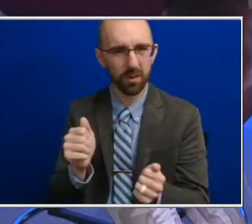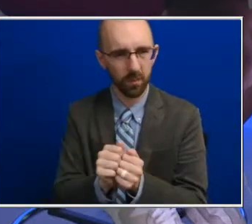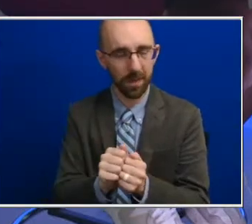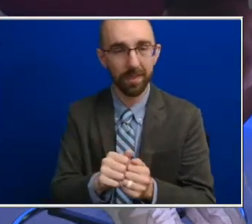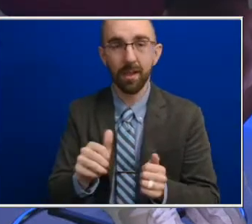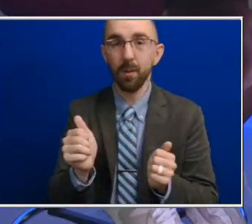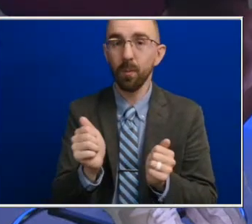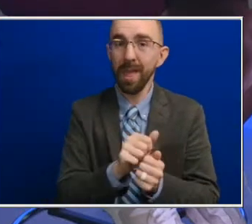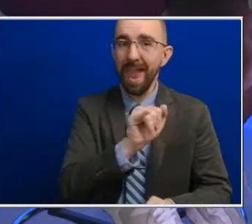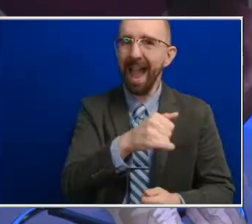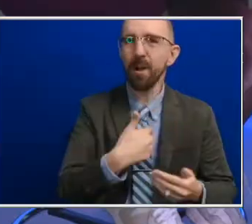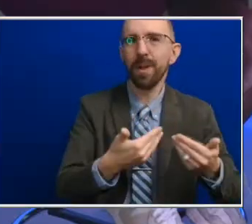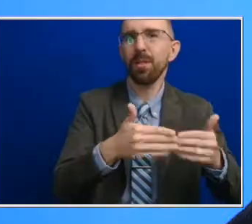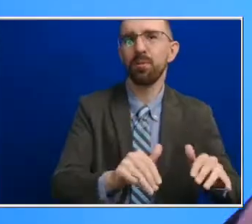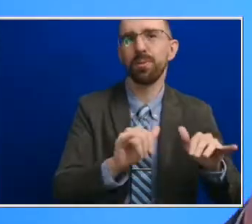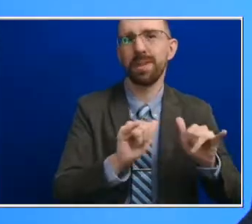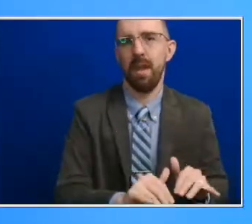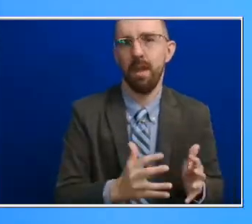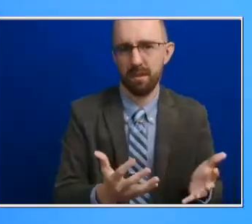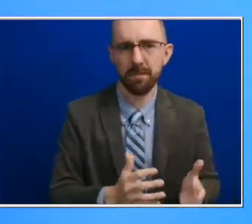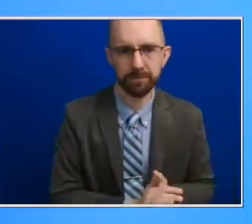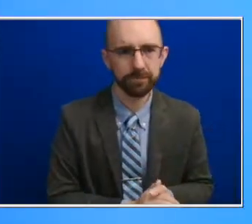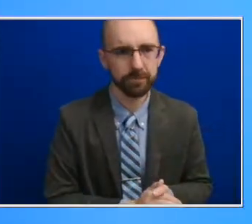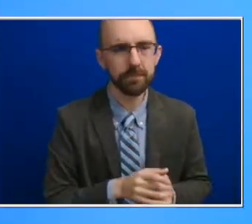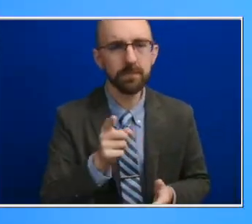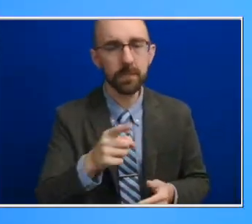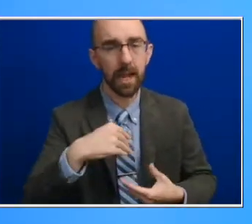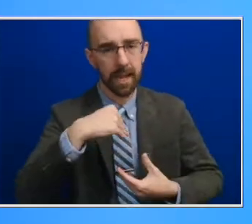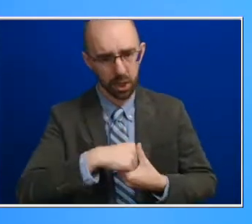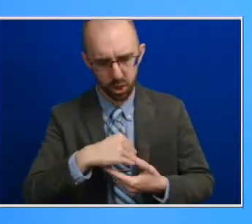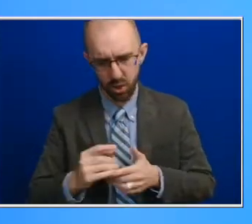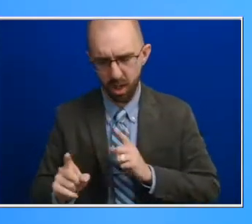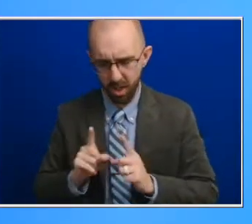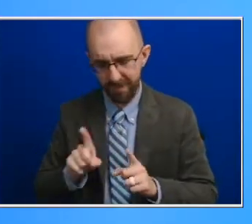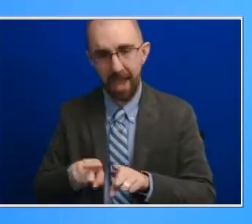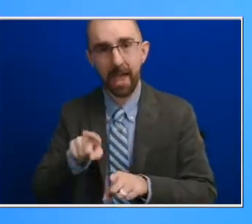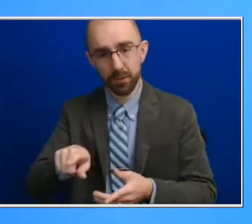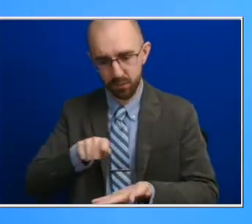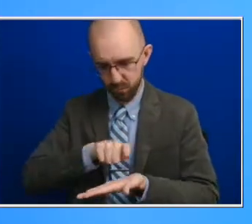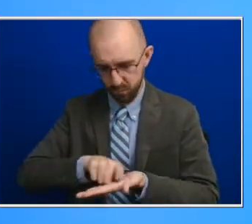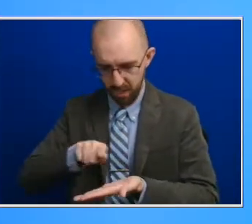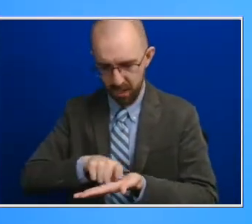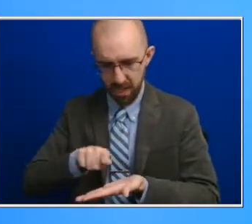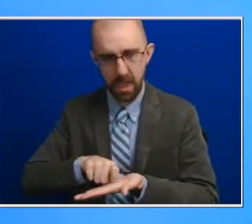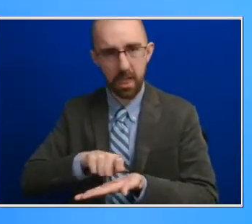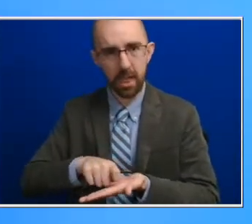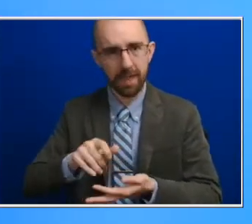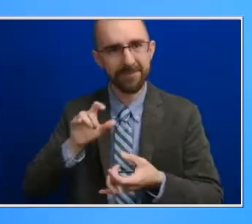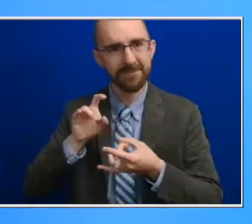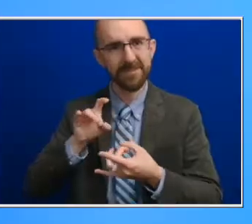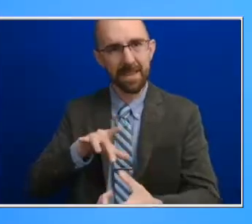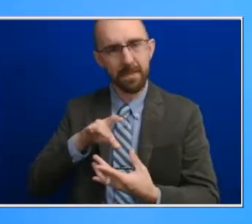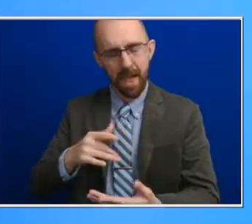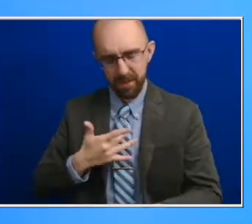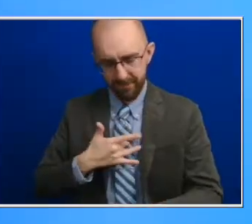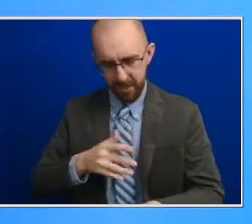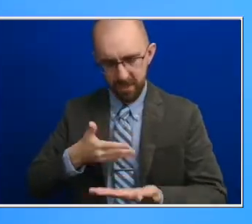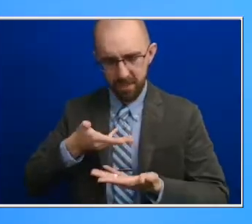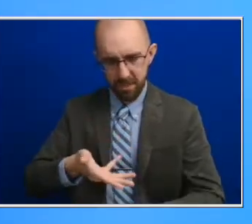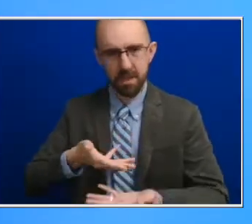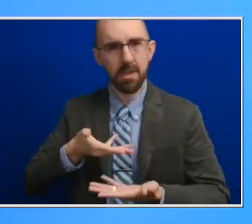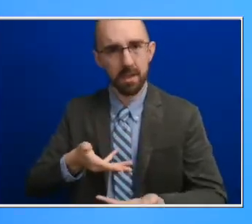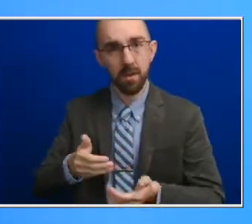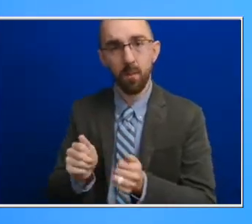is yourself. Correct. You're having that internal conversation as you're writing feedback yourself, as opposed to having an AI direct